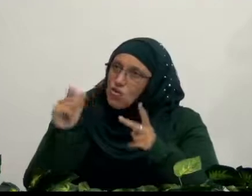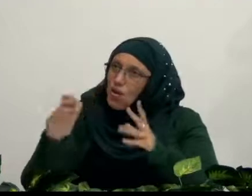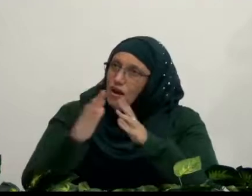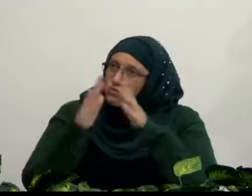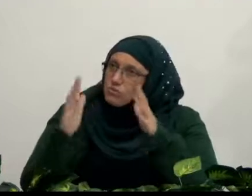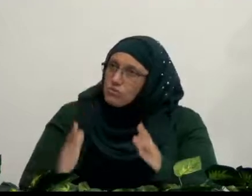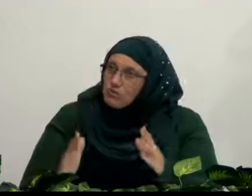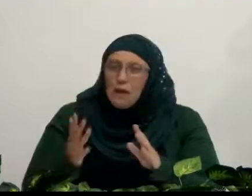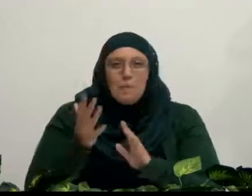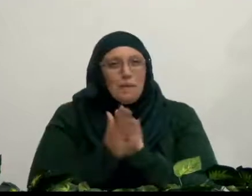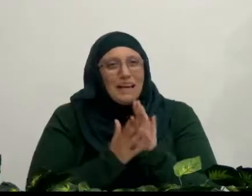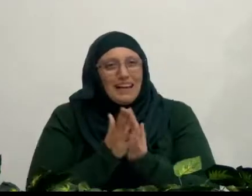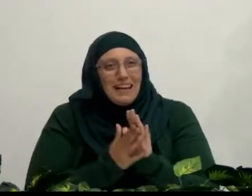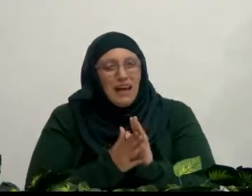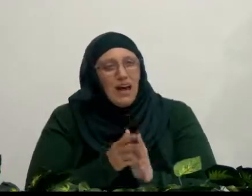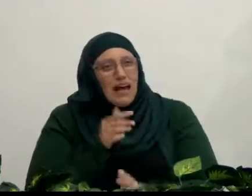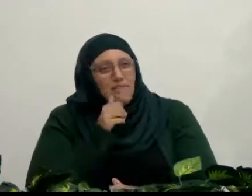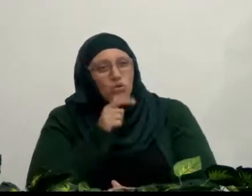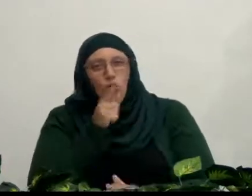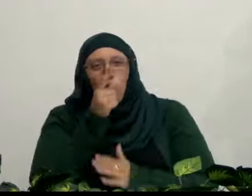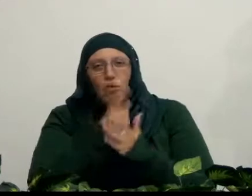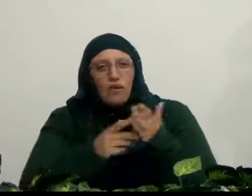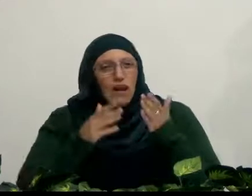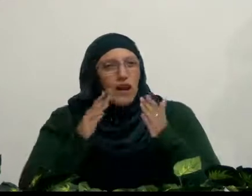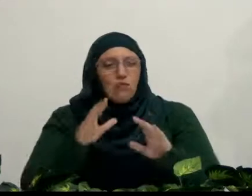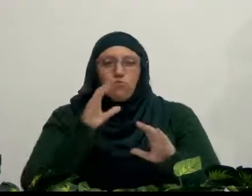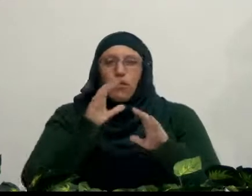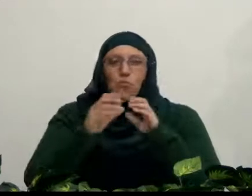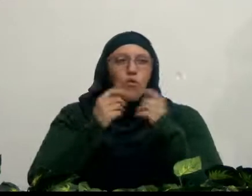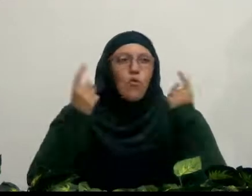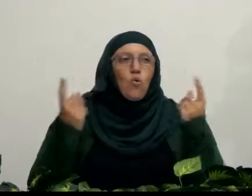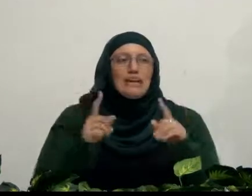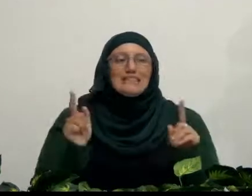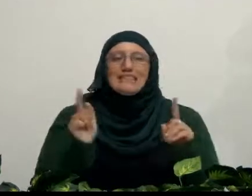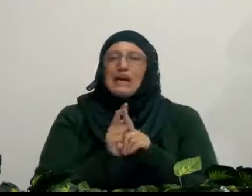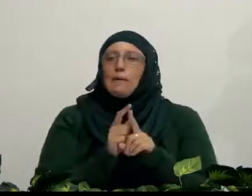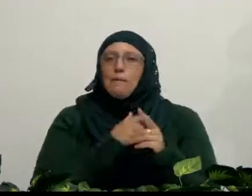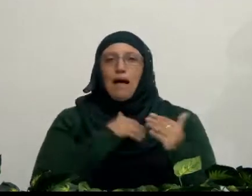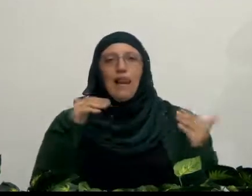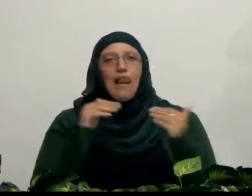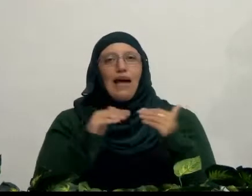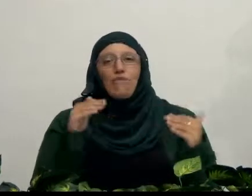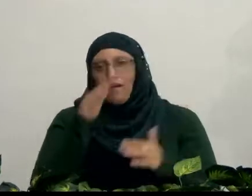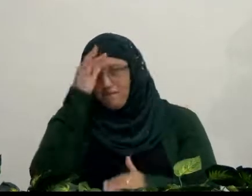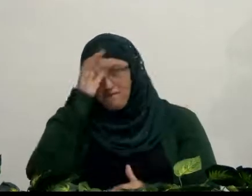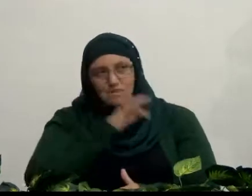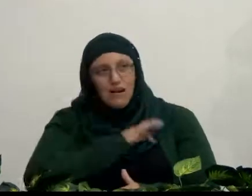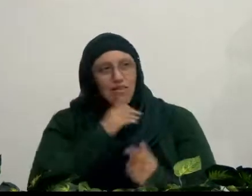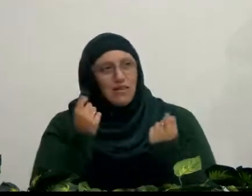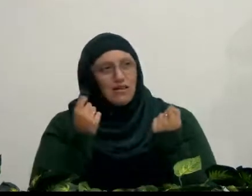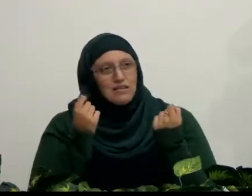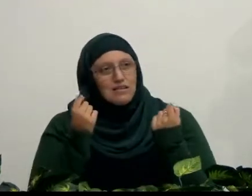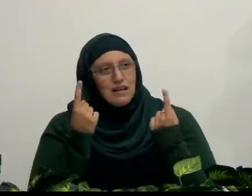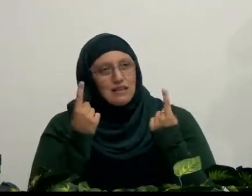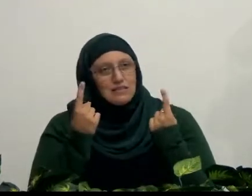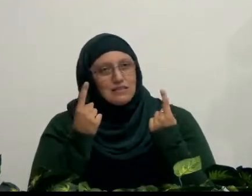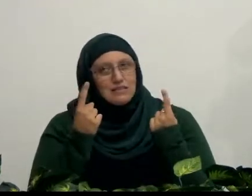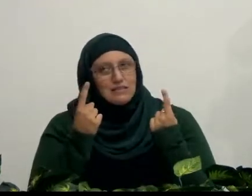we are allowed to only communicate with people who are in our level of faith and understanding,